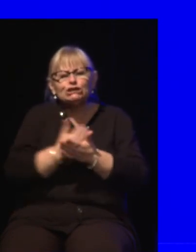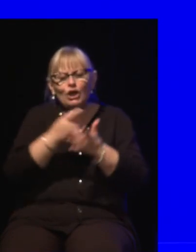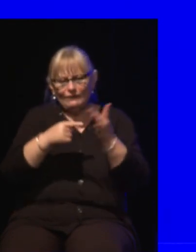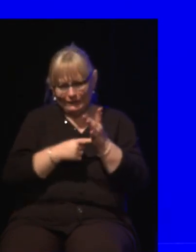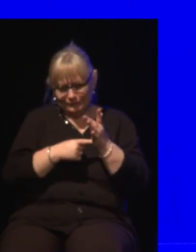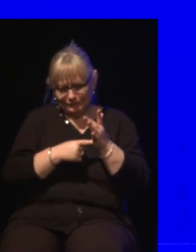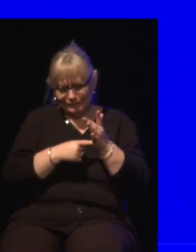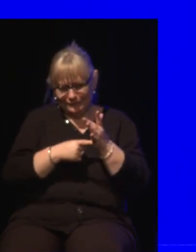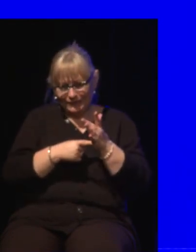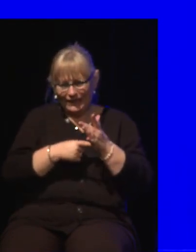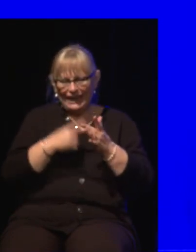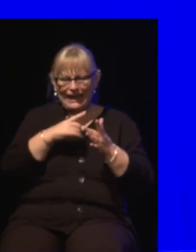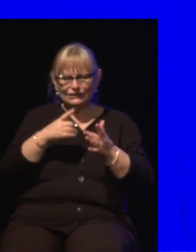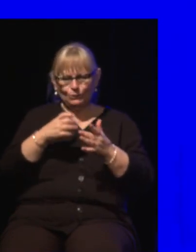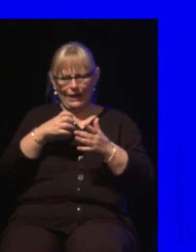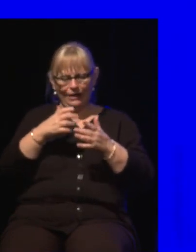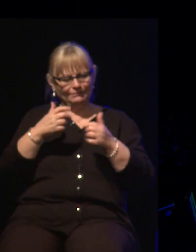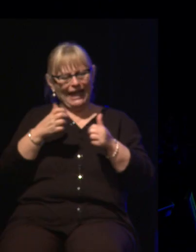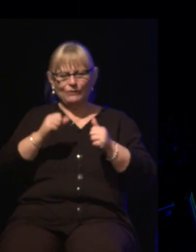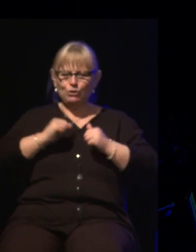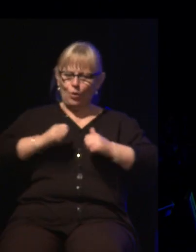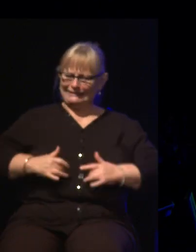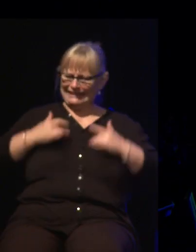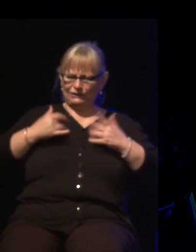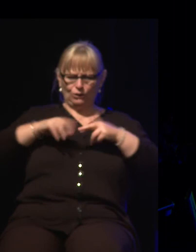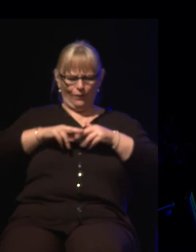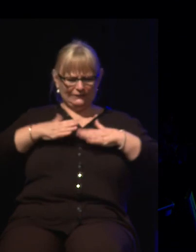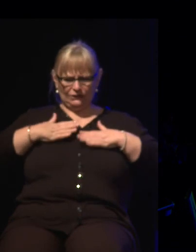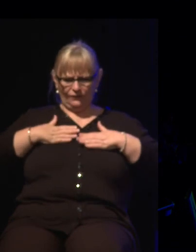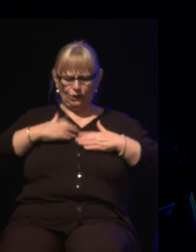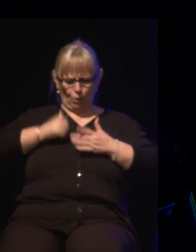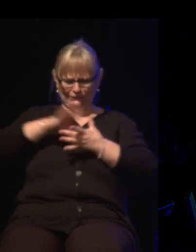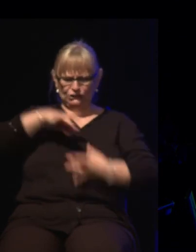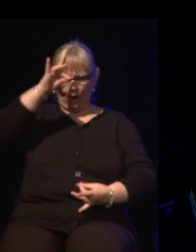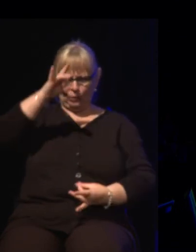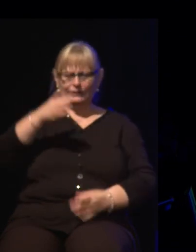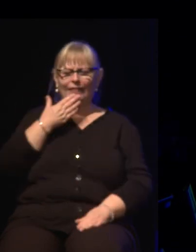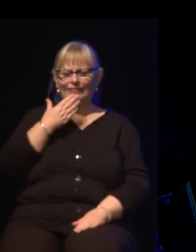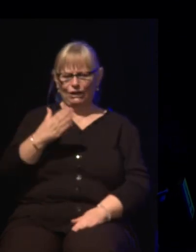keep its sense of self, its sense of place, and its soul. Thank you.